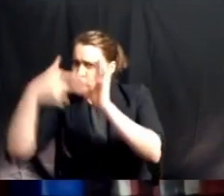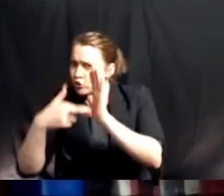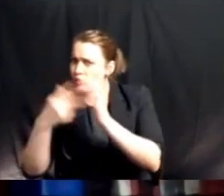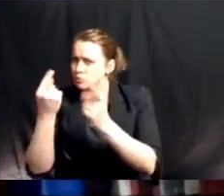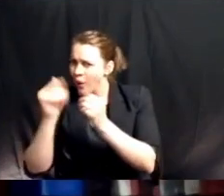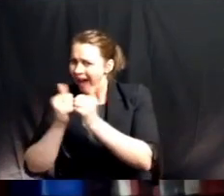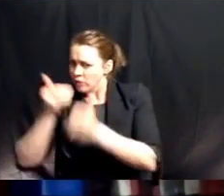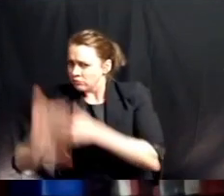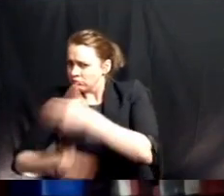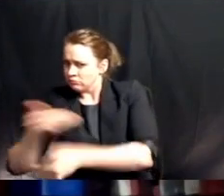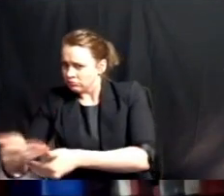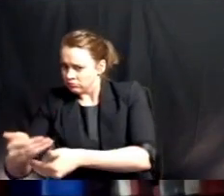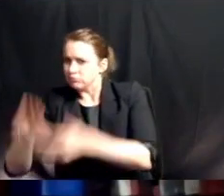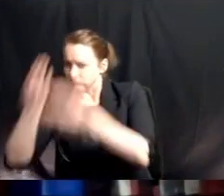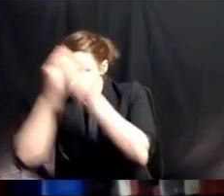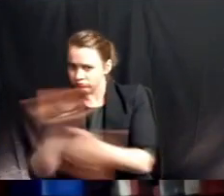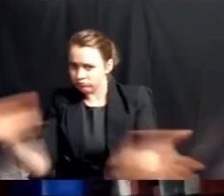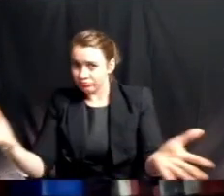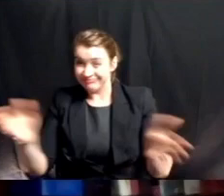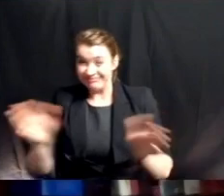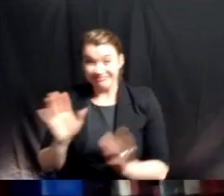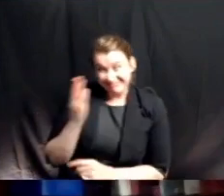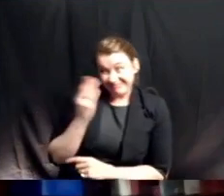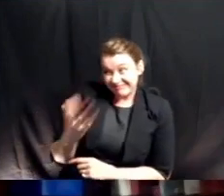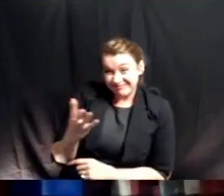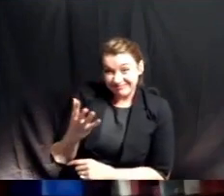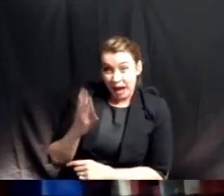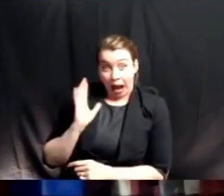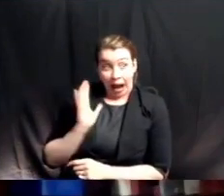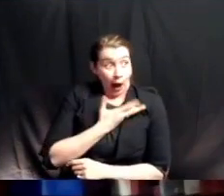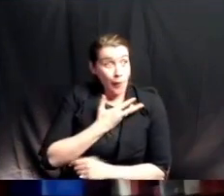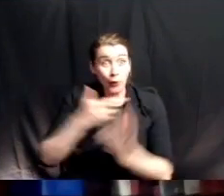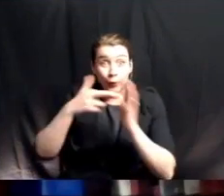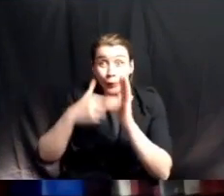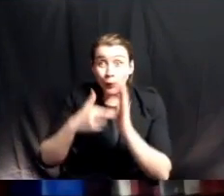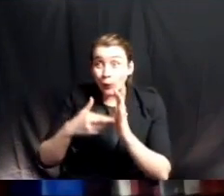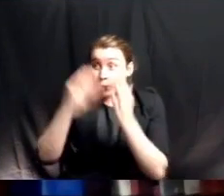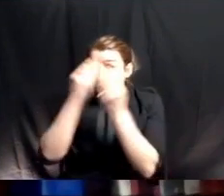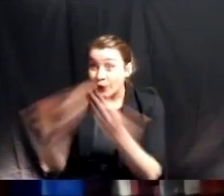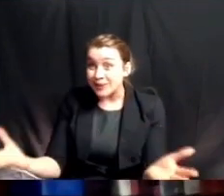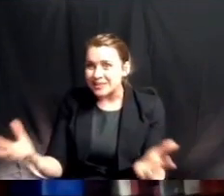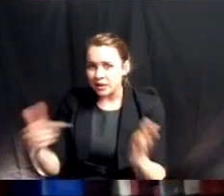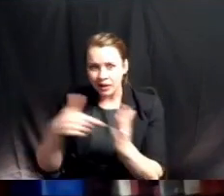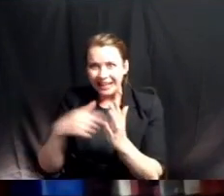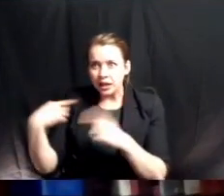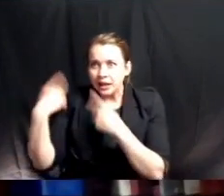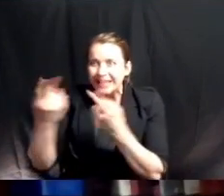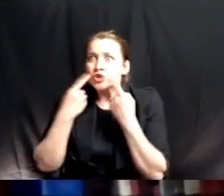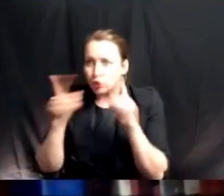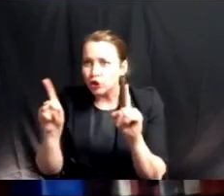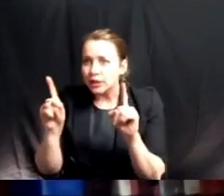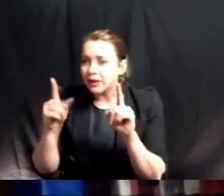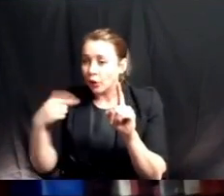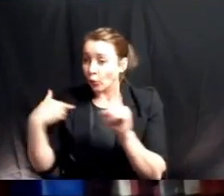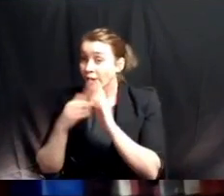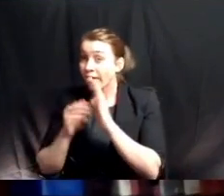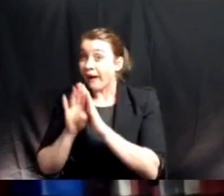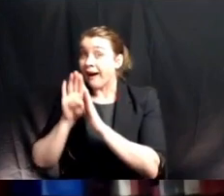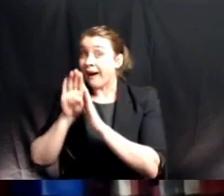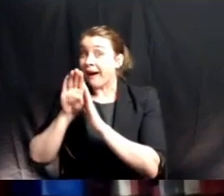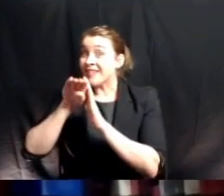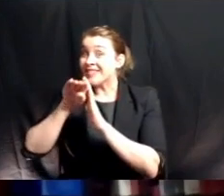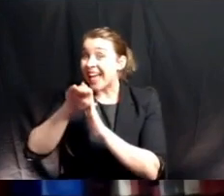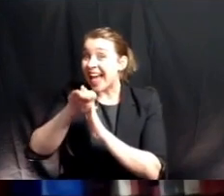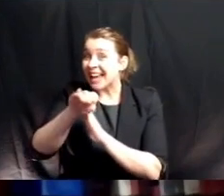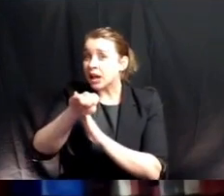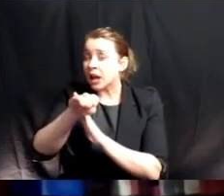what? It's been working. Our curve is bent and it is flattening, and that didn't just